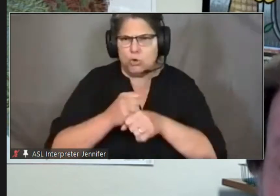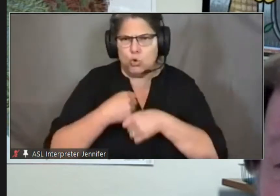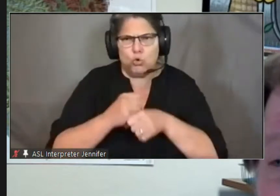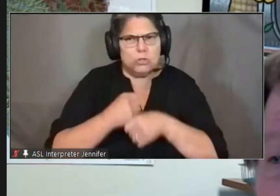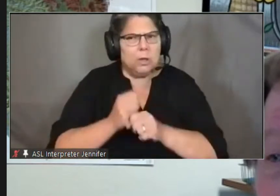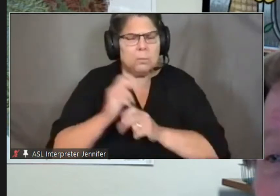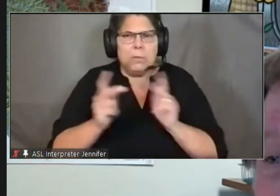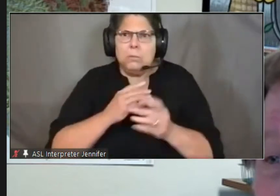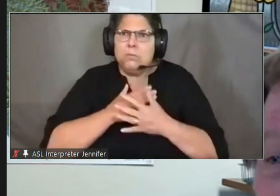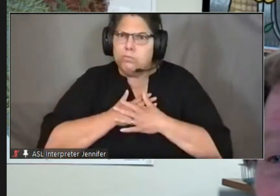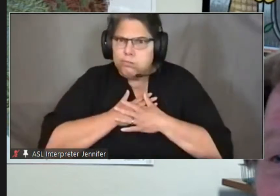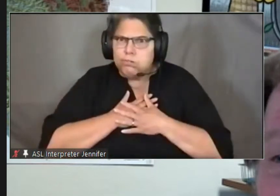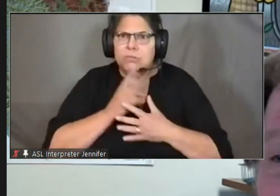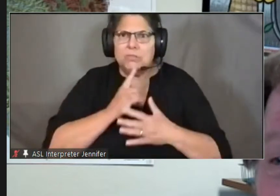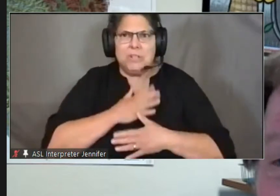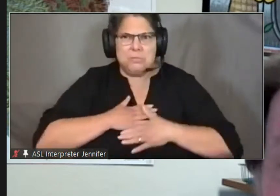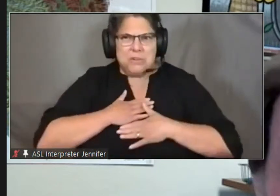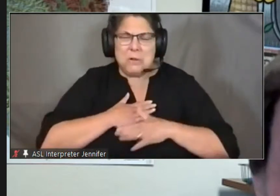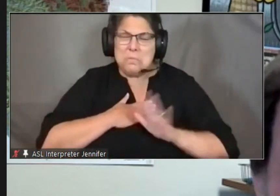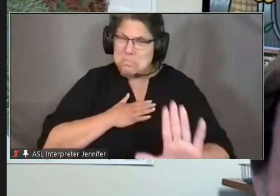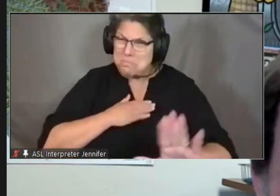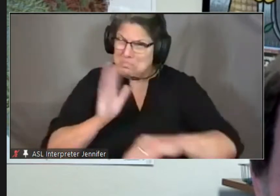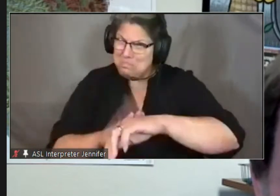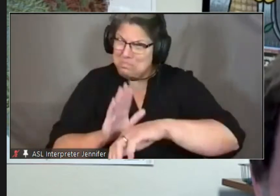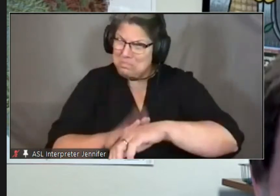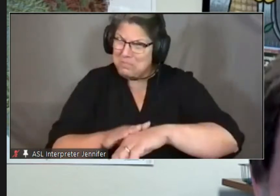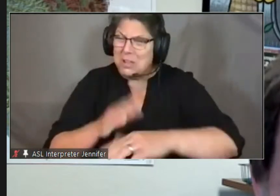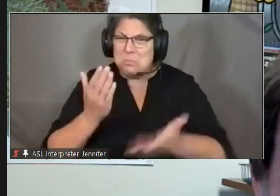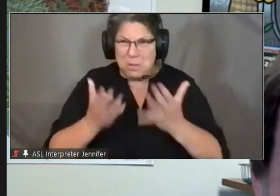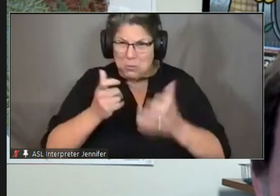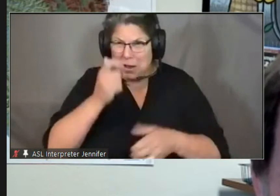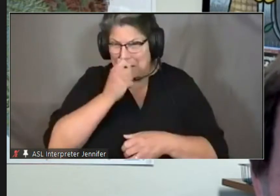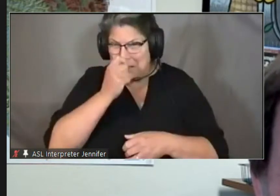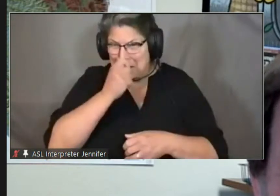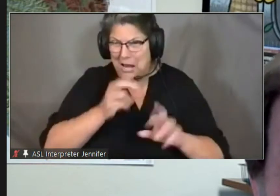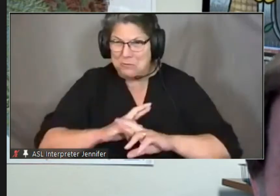them. I recommend you have a Kleenex available when you see the video.